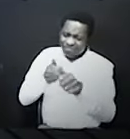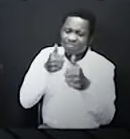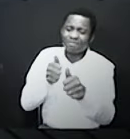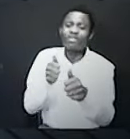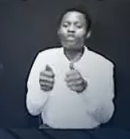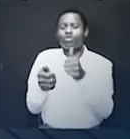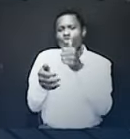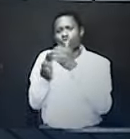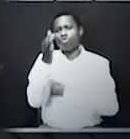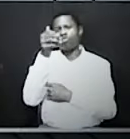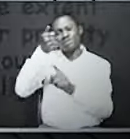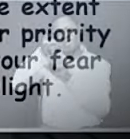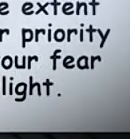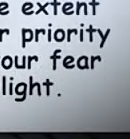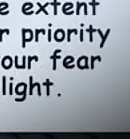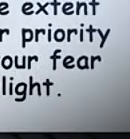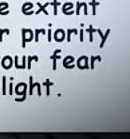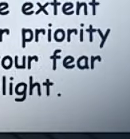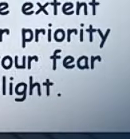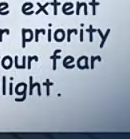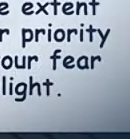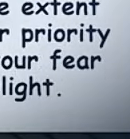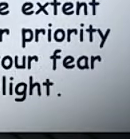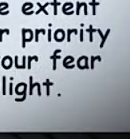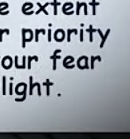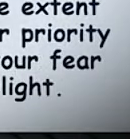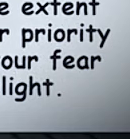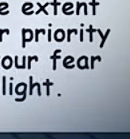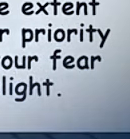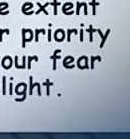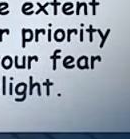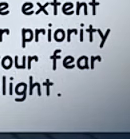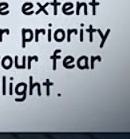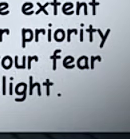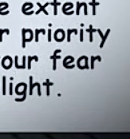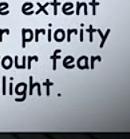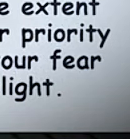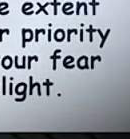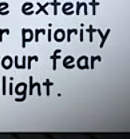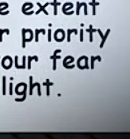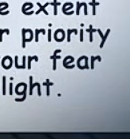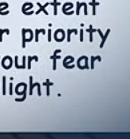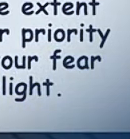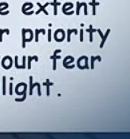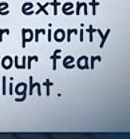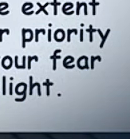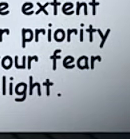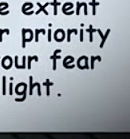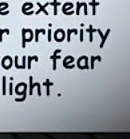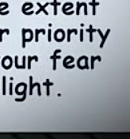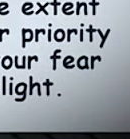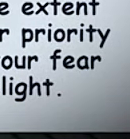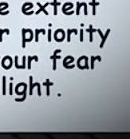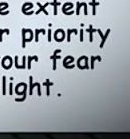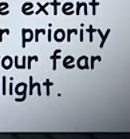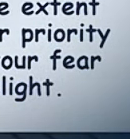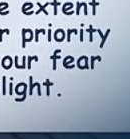Taking pleasure in God himself to the extent that he is your priority and